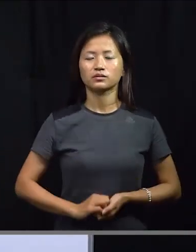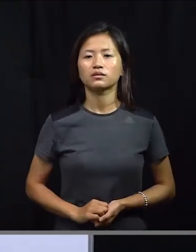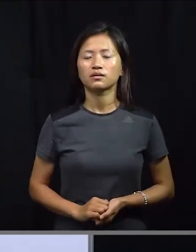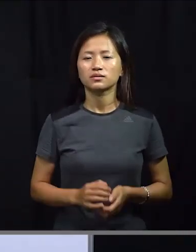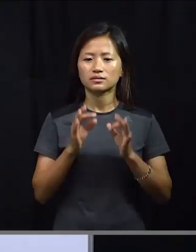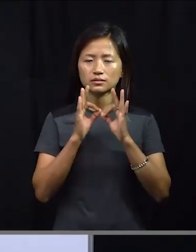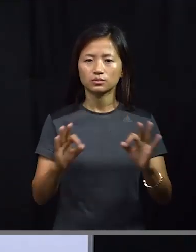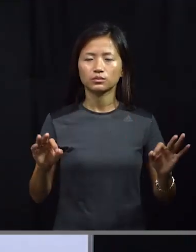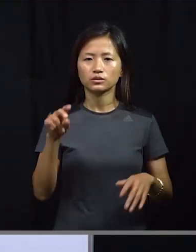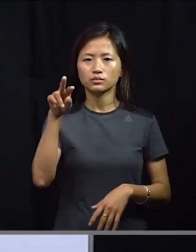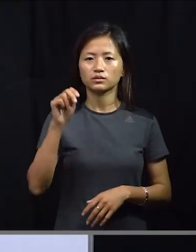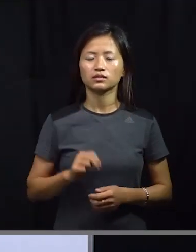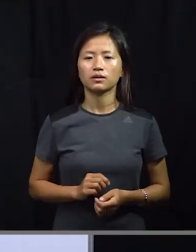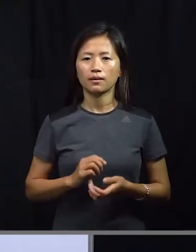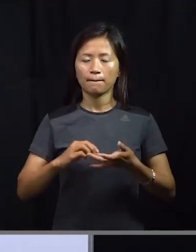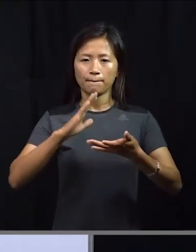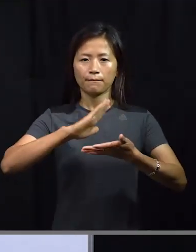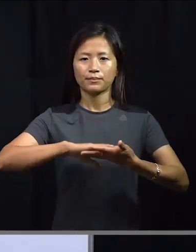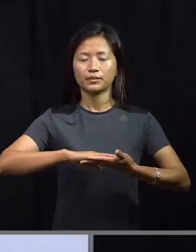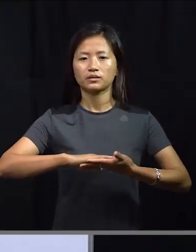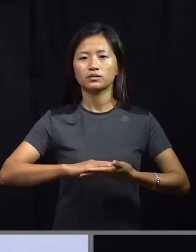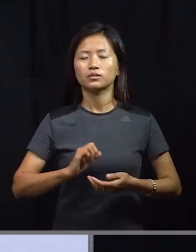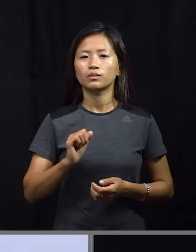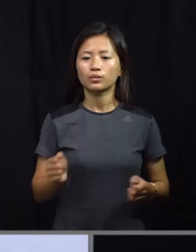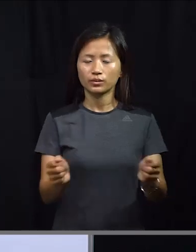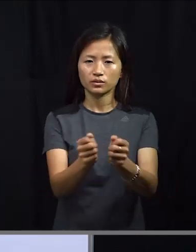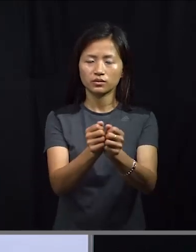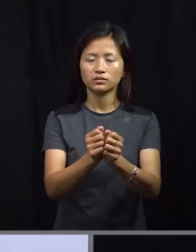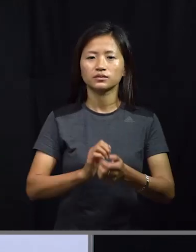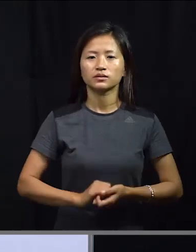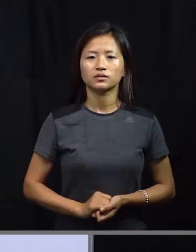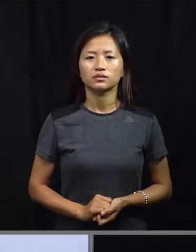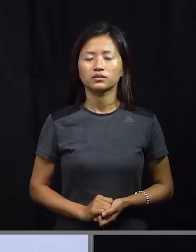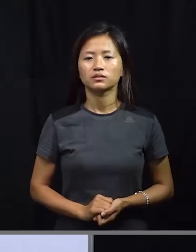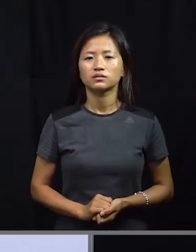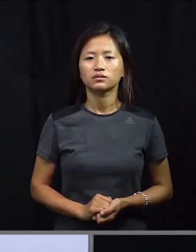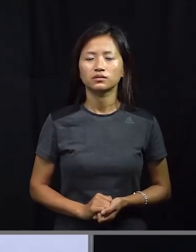means, okay, marriage within the